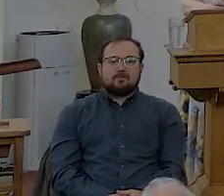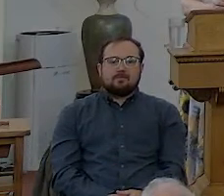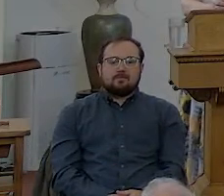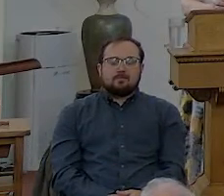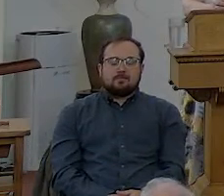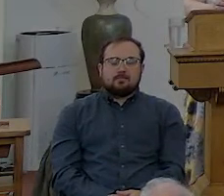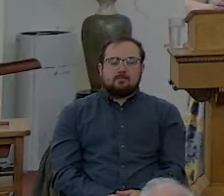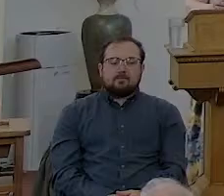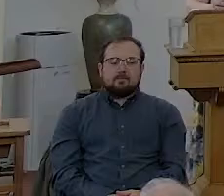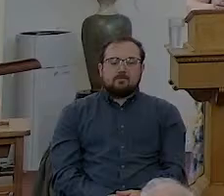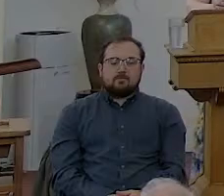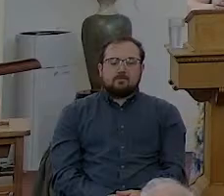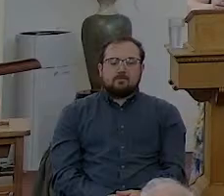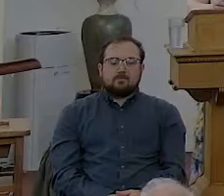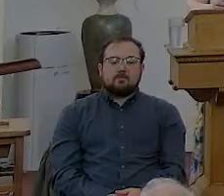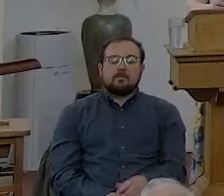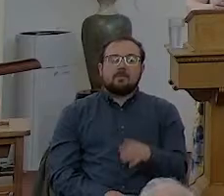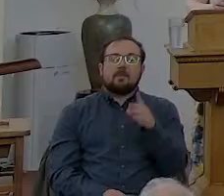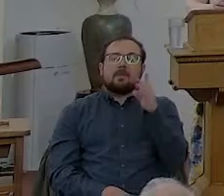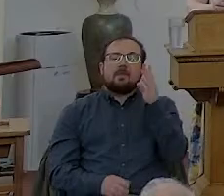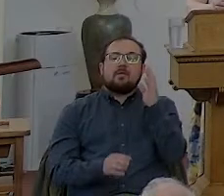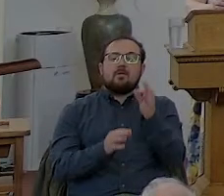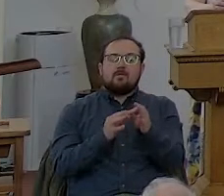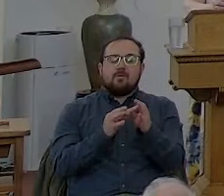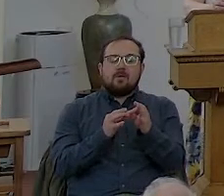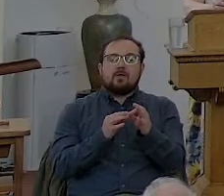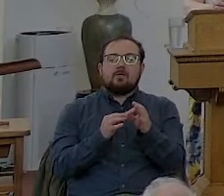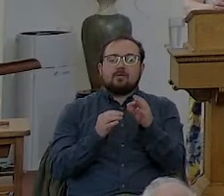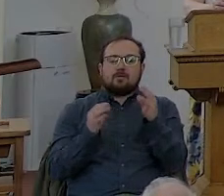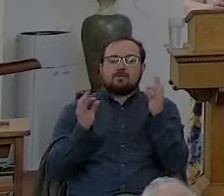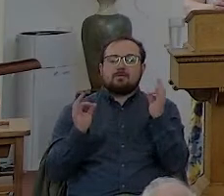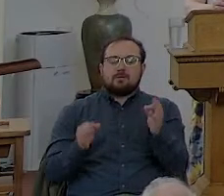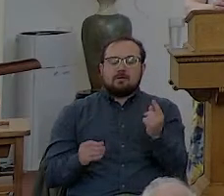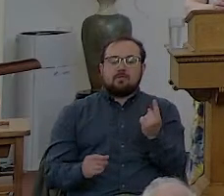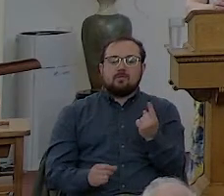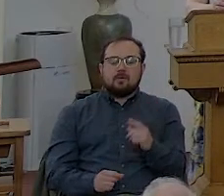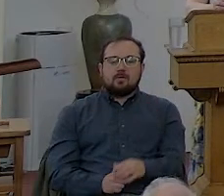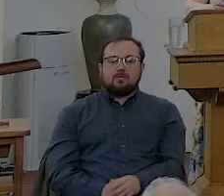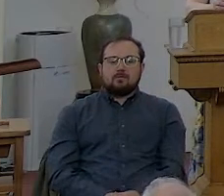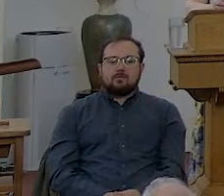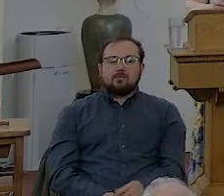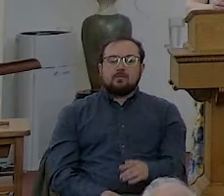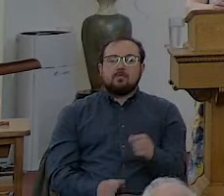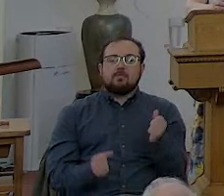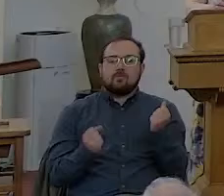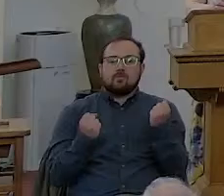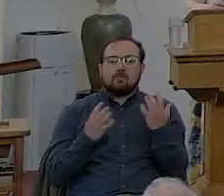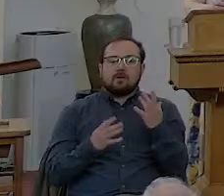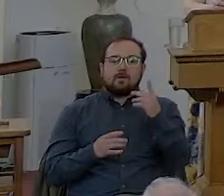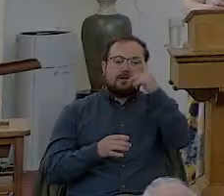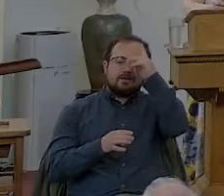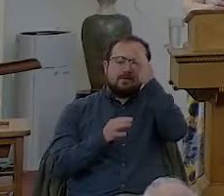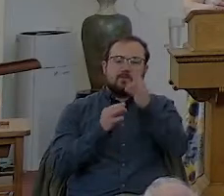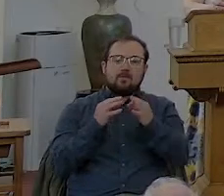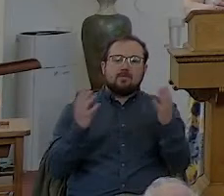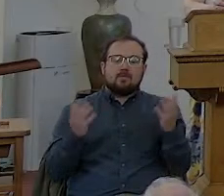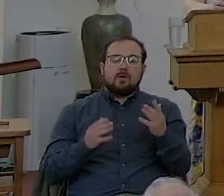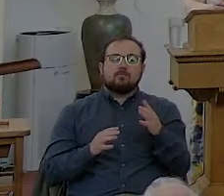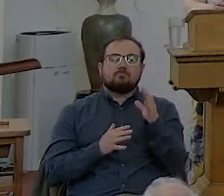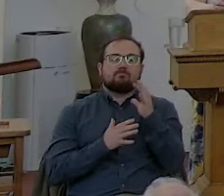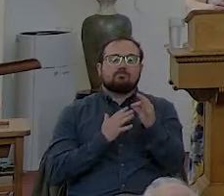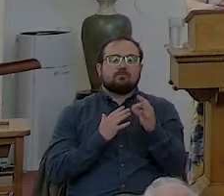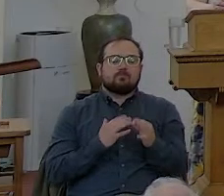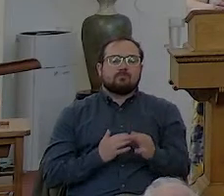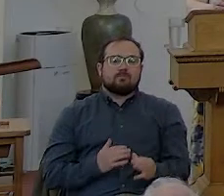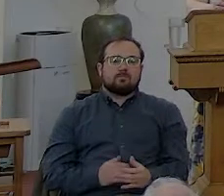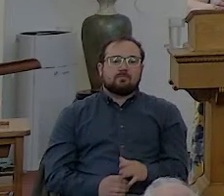In part because our faith is a covenantal one, it is for many a faith of choice.